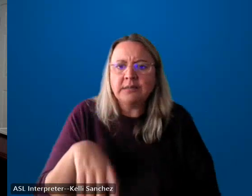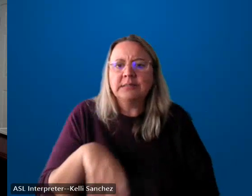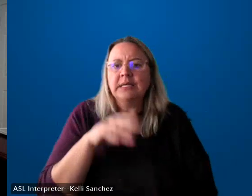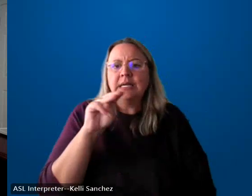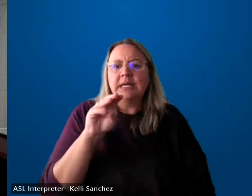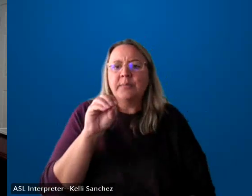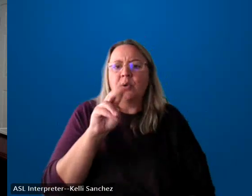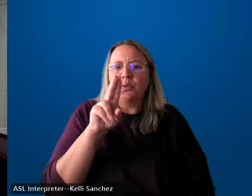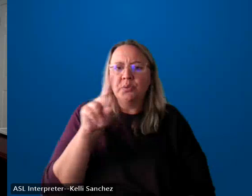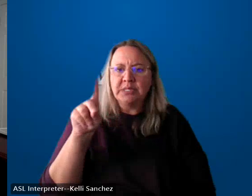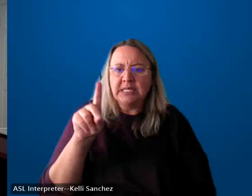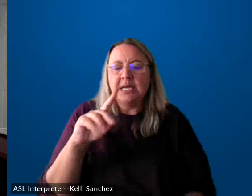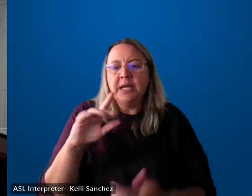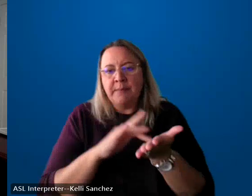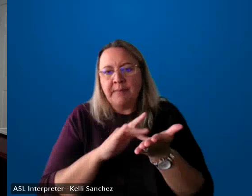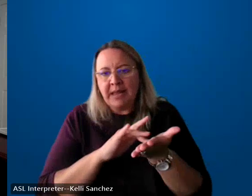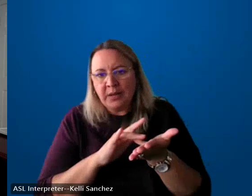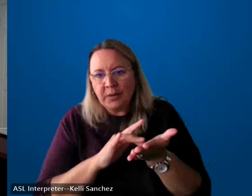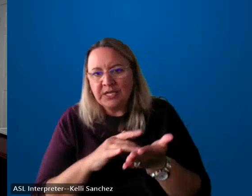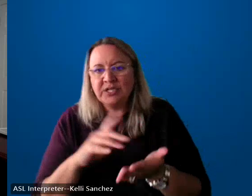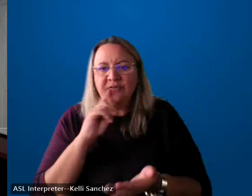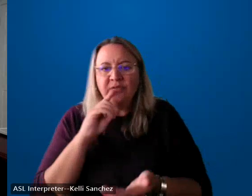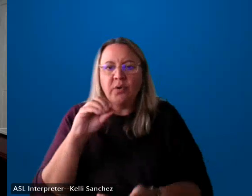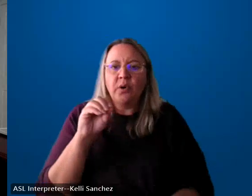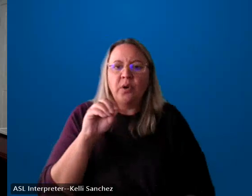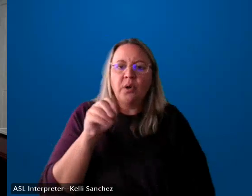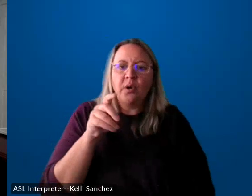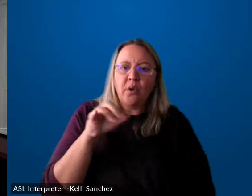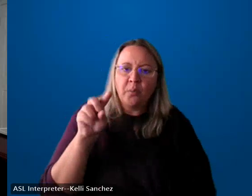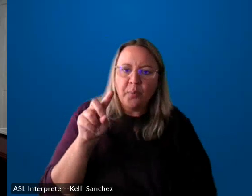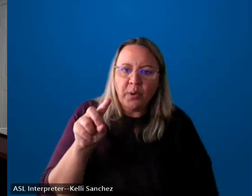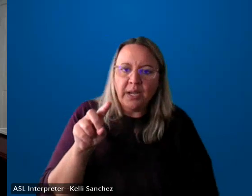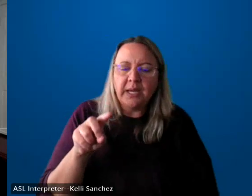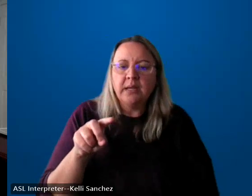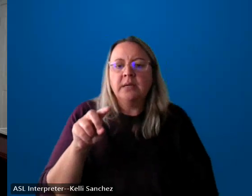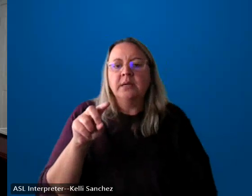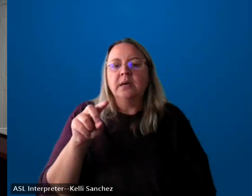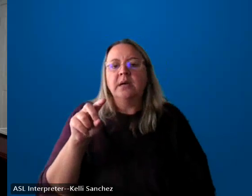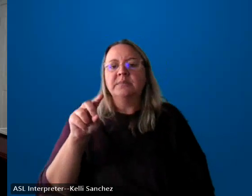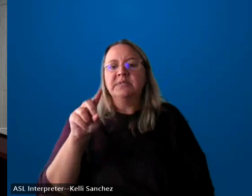MOUD, so medication for opiate use disorder, medicated assisted treatment.